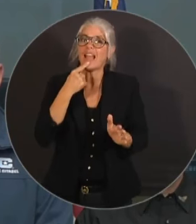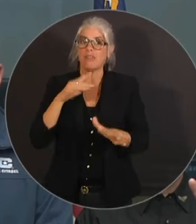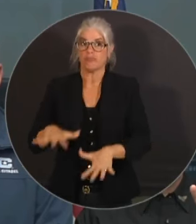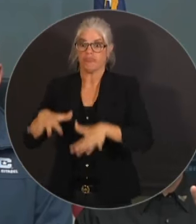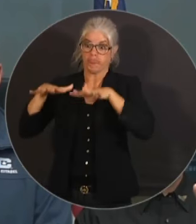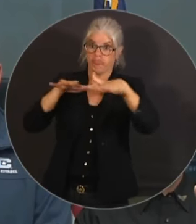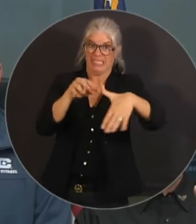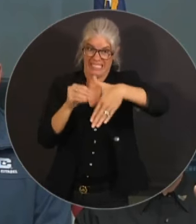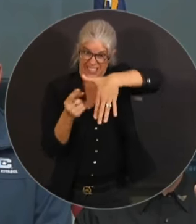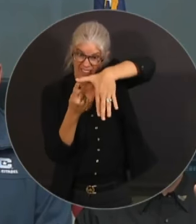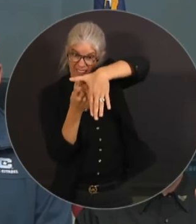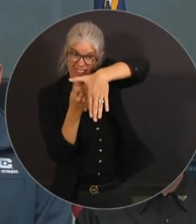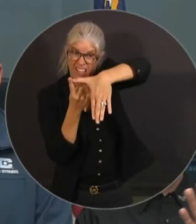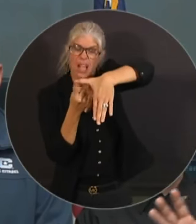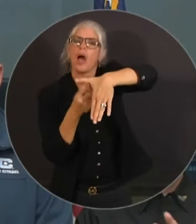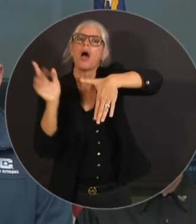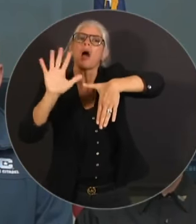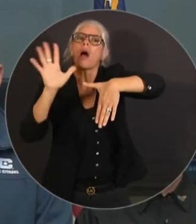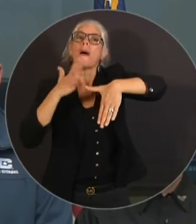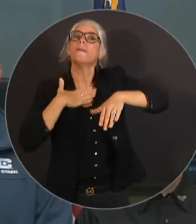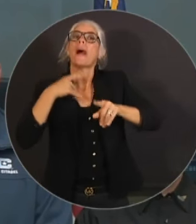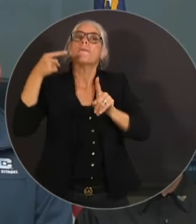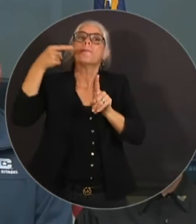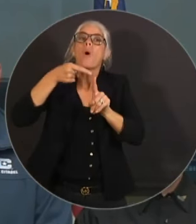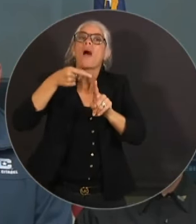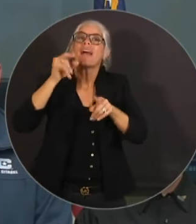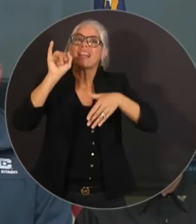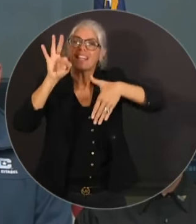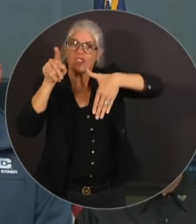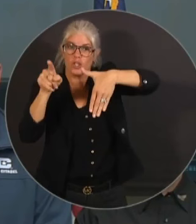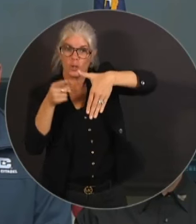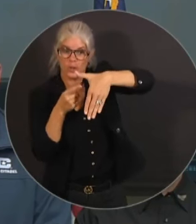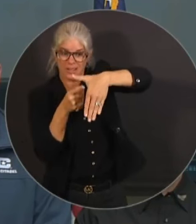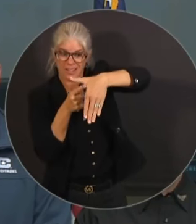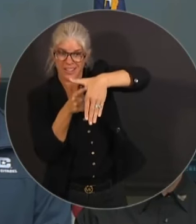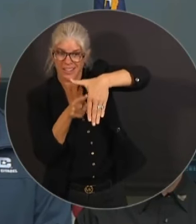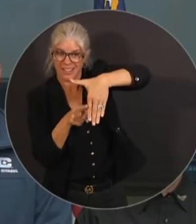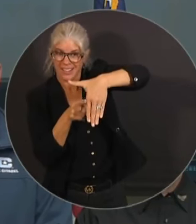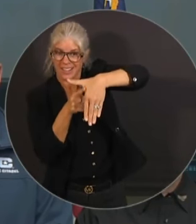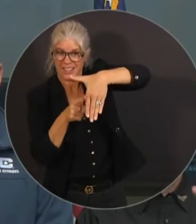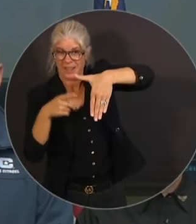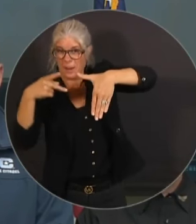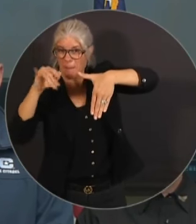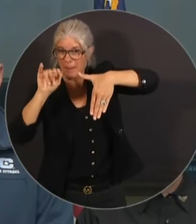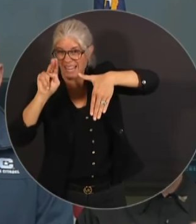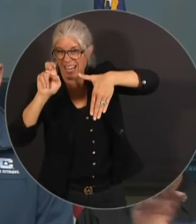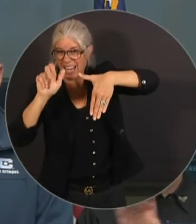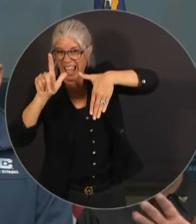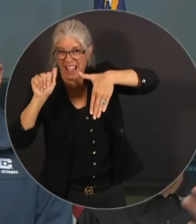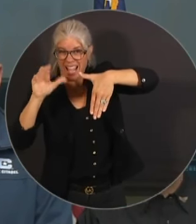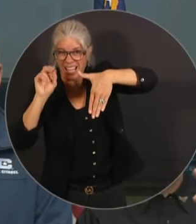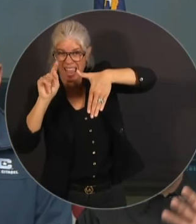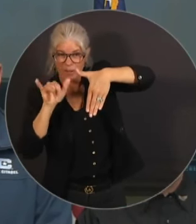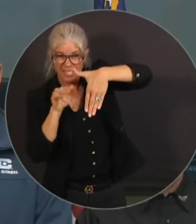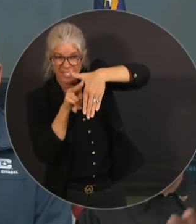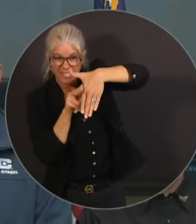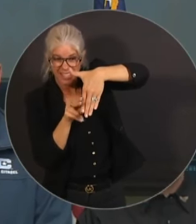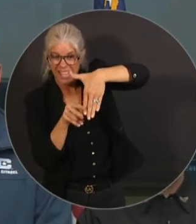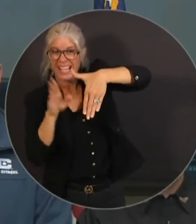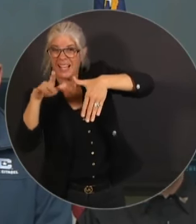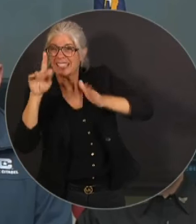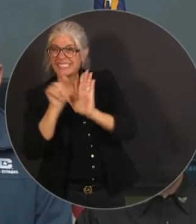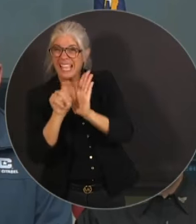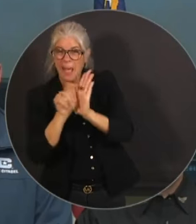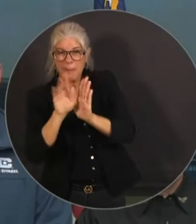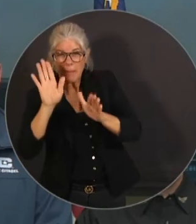surges. And if you're beyond that, Pinellas County is a peninsula. Tampa Bay, you have rivers, you've got all this stuff